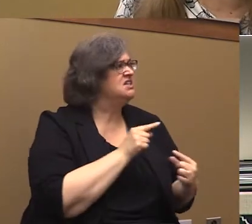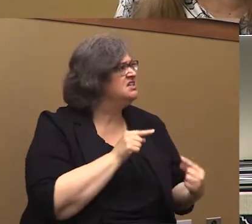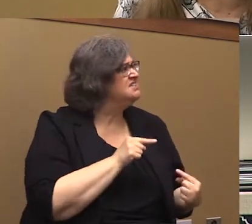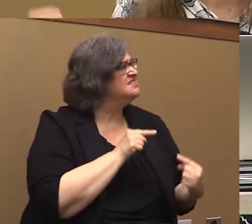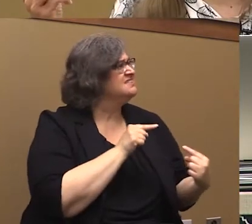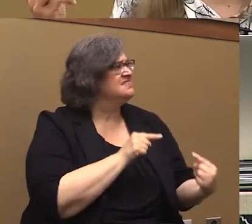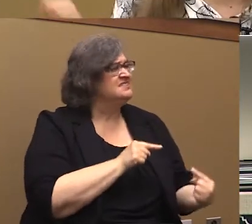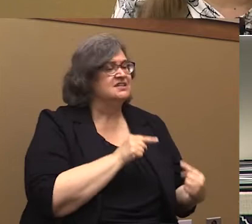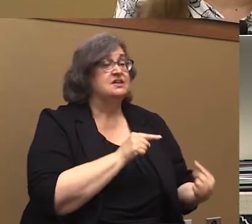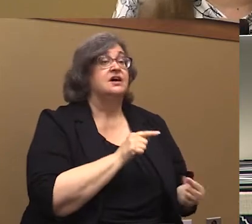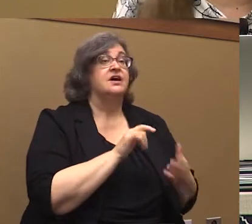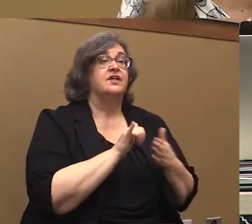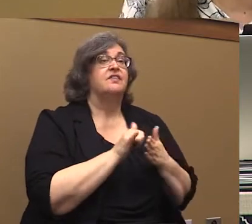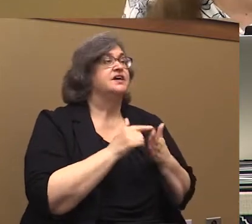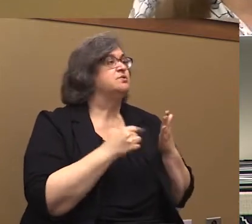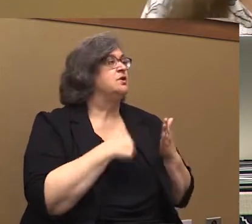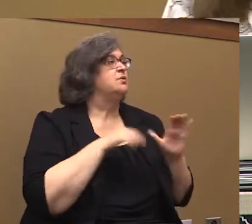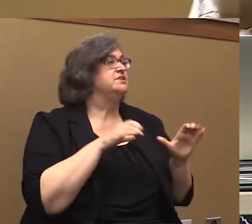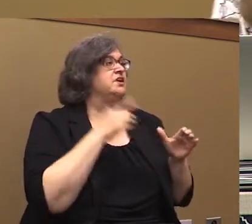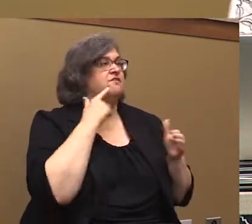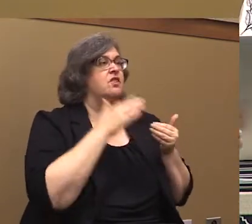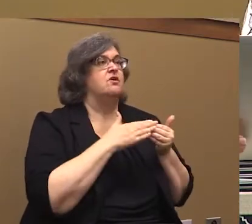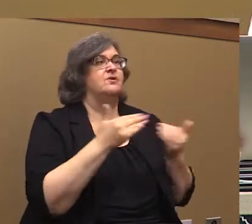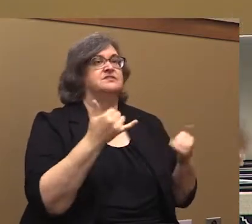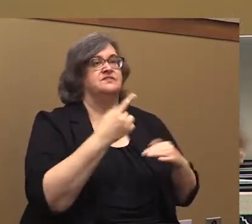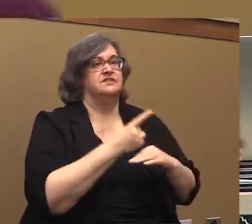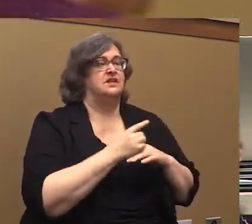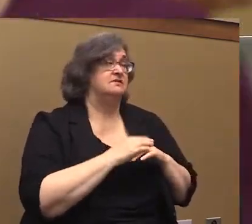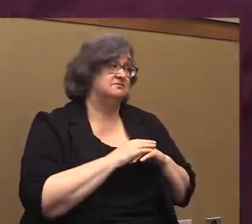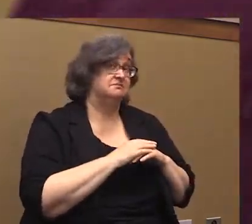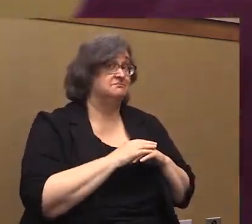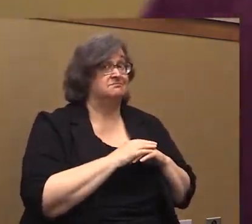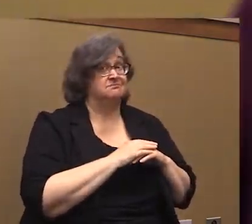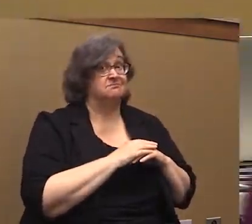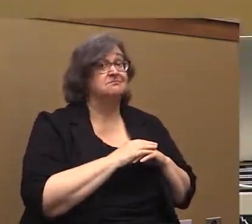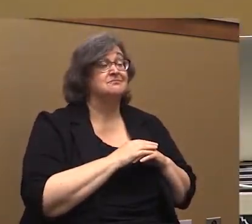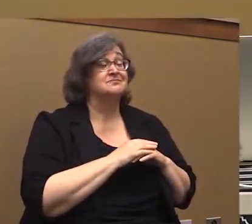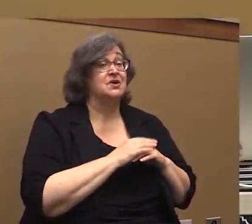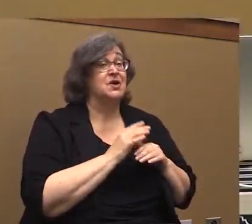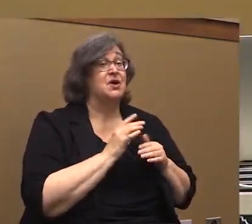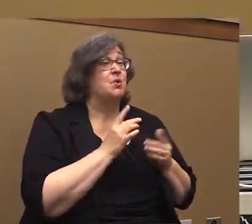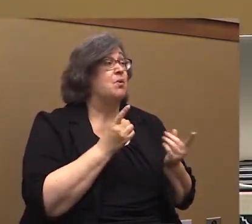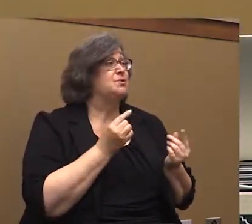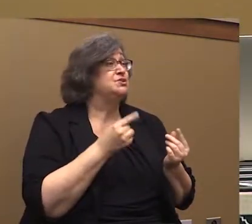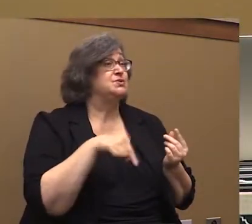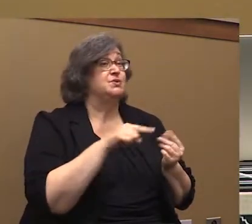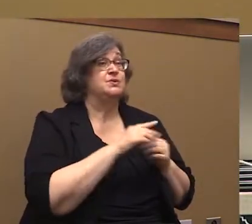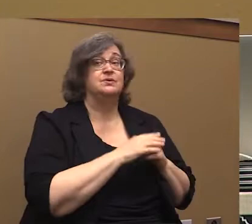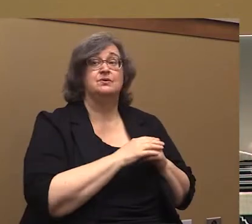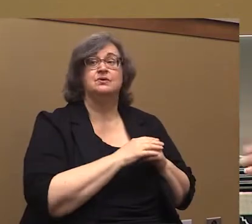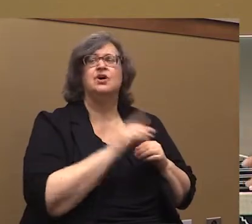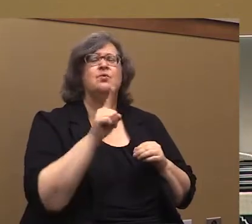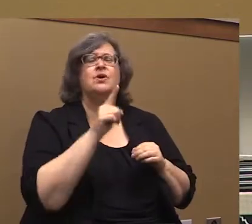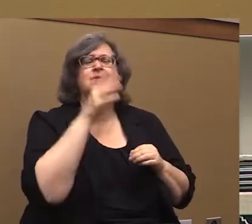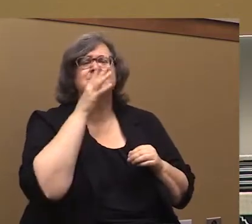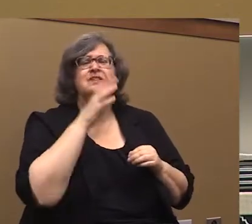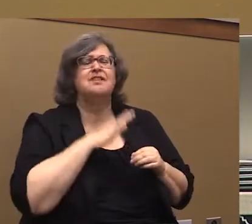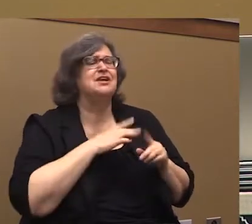for you, and that's what we did for the rest of the day. What would you do?